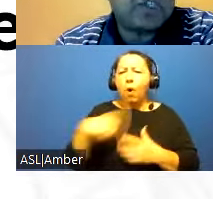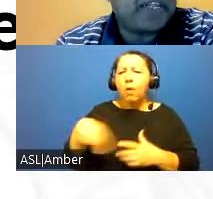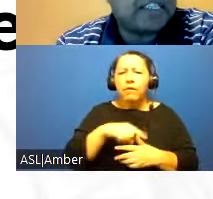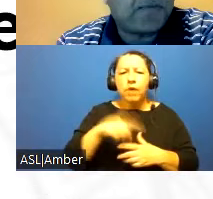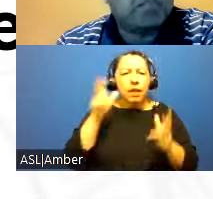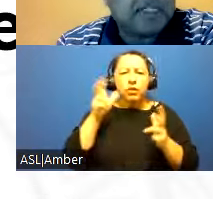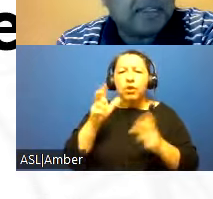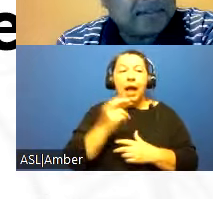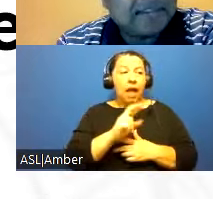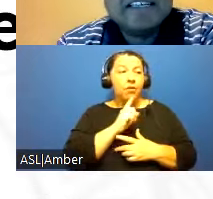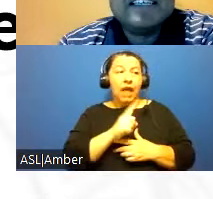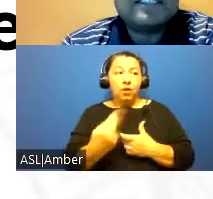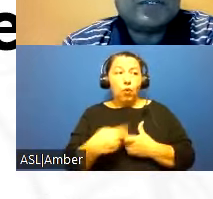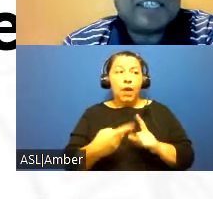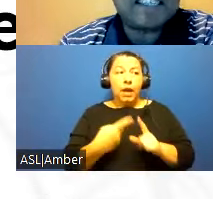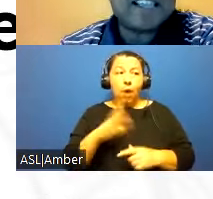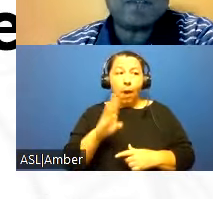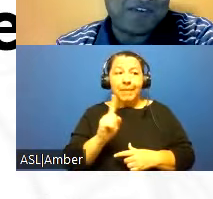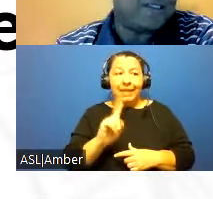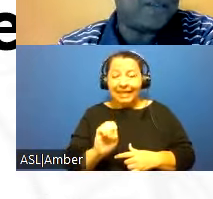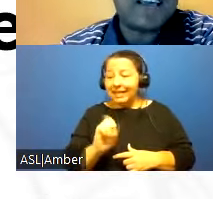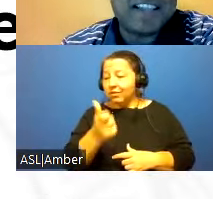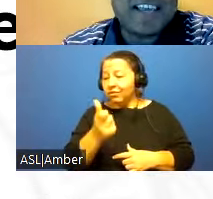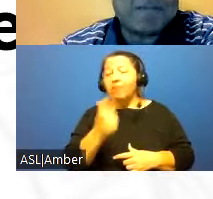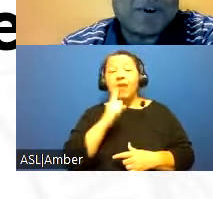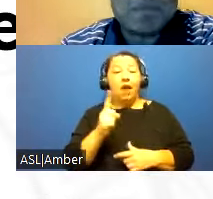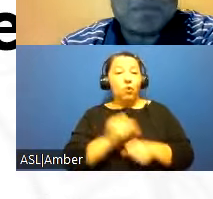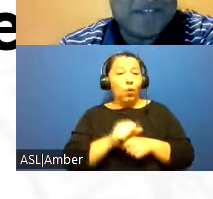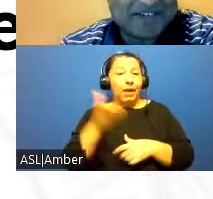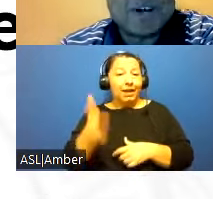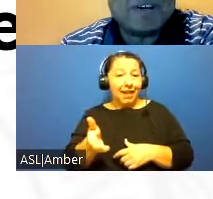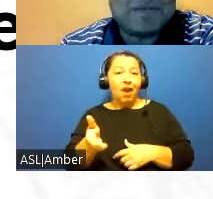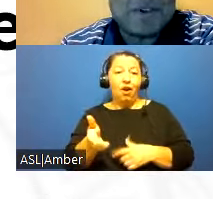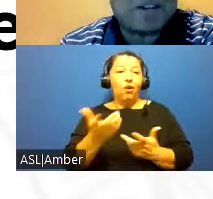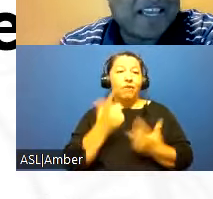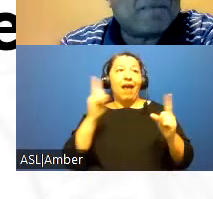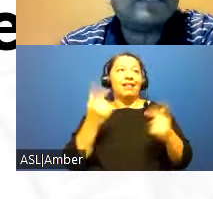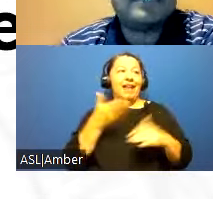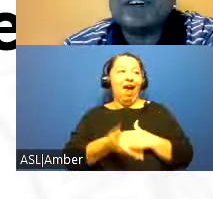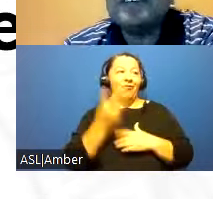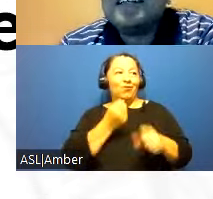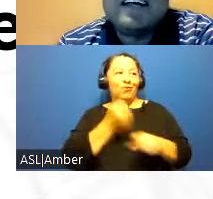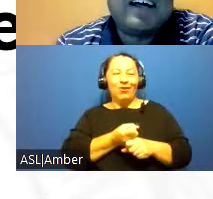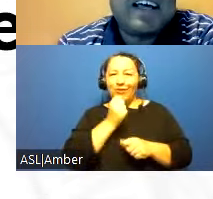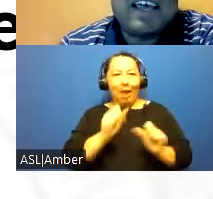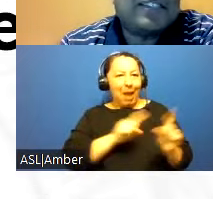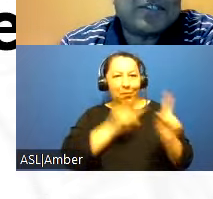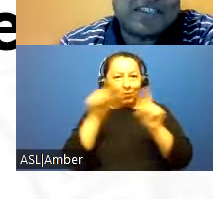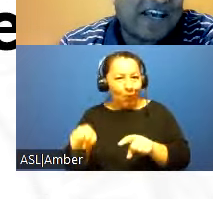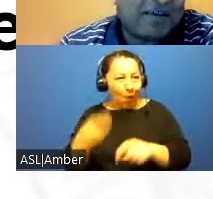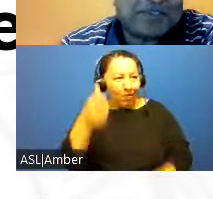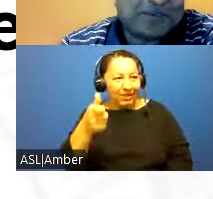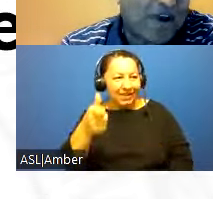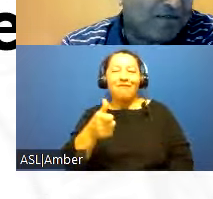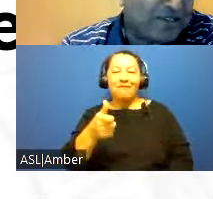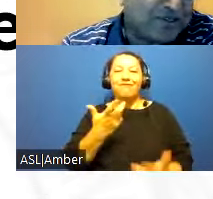Heather is actually joining us from Belize. So she is in the field finally after a couple of years of not being able to go and took